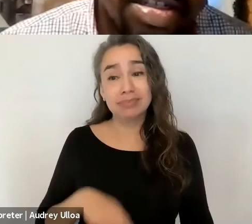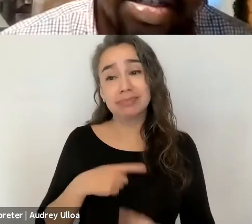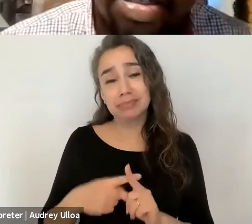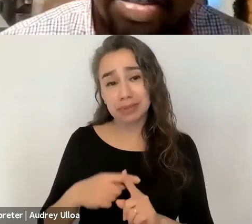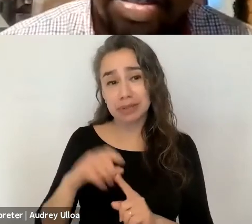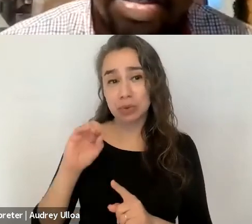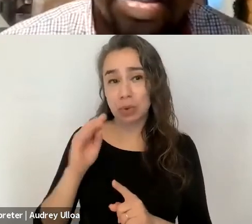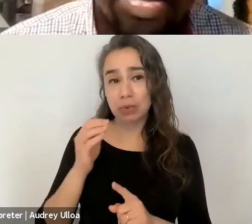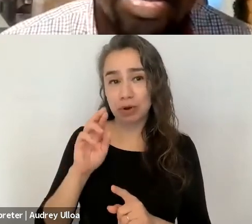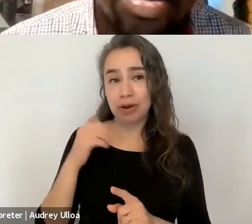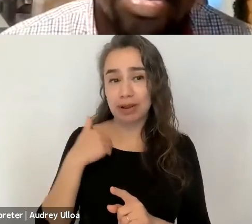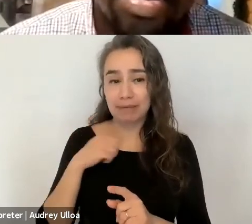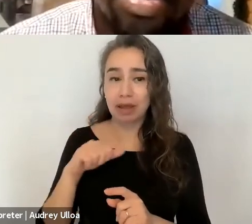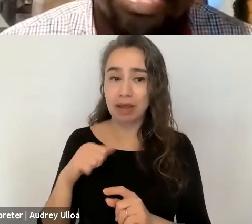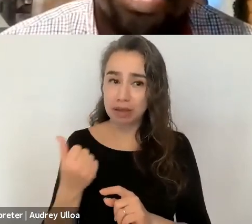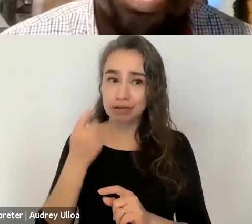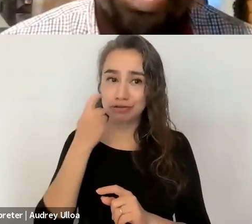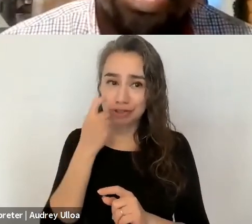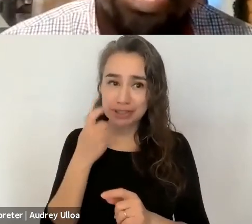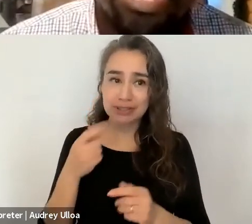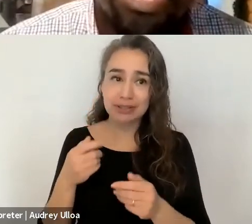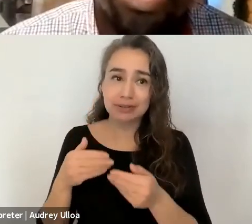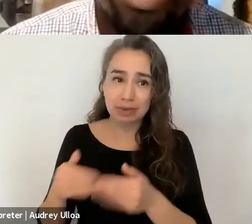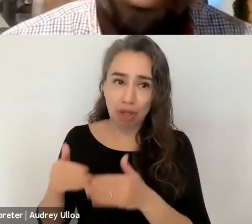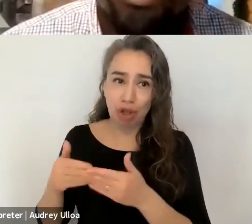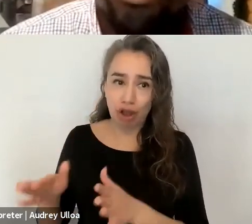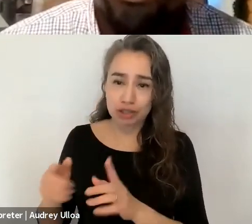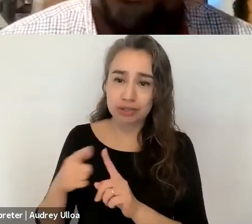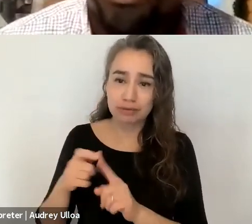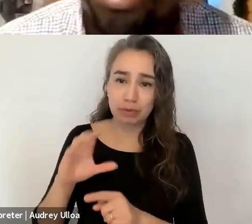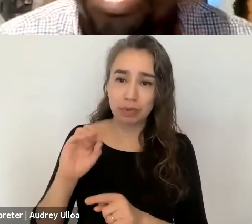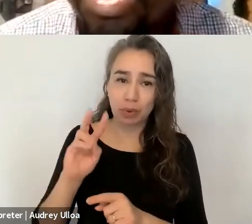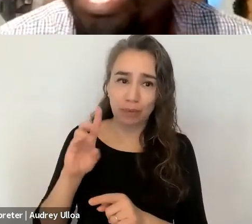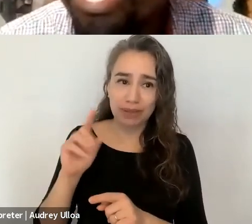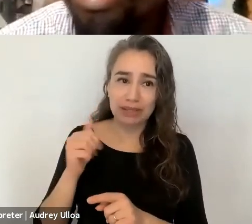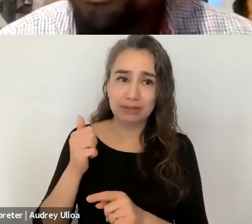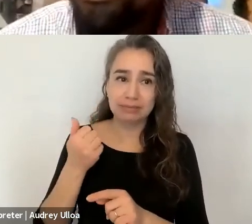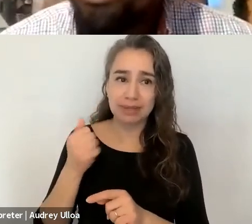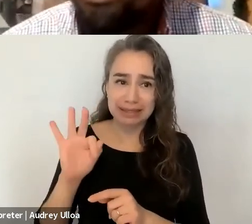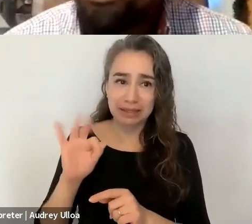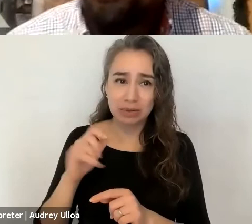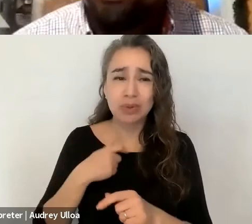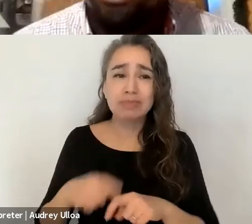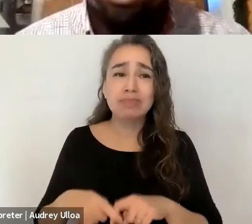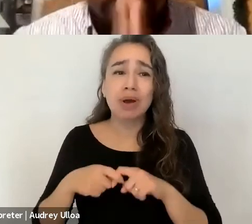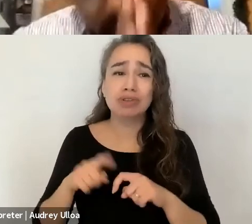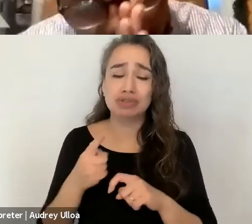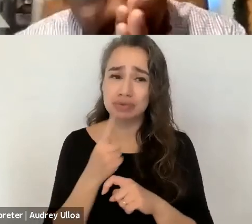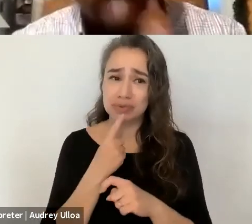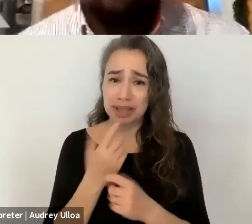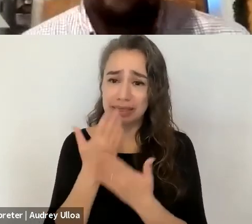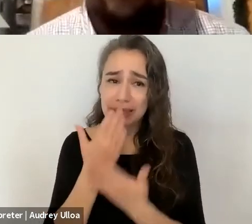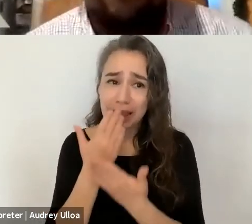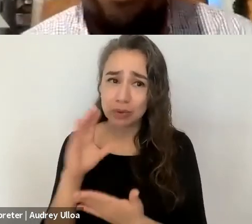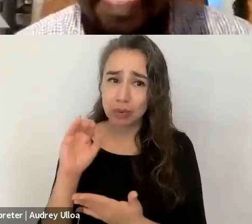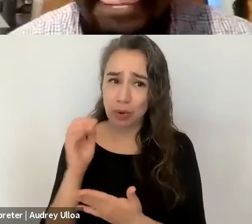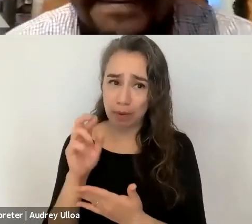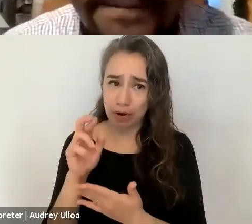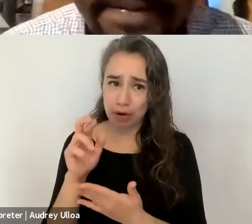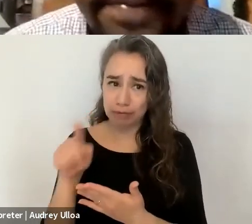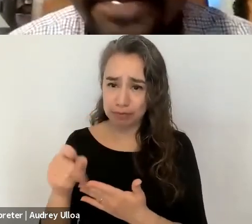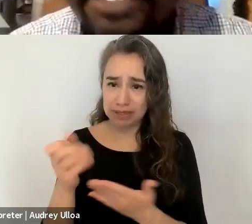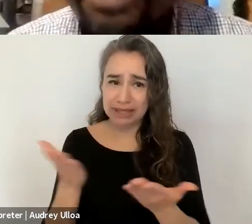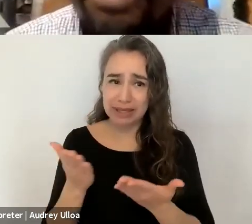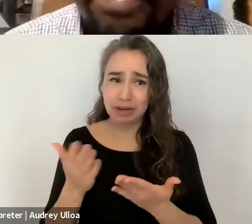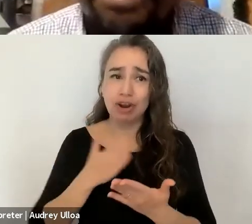losses recently from COVID-19. So we pause to say thank you so much, Omar, just for being here. And our hearts and